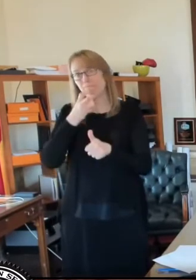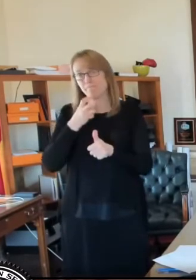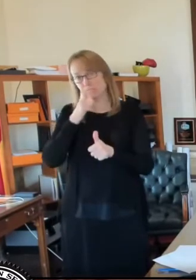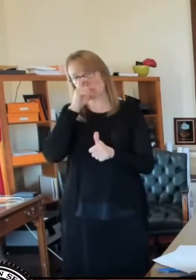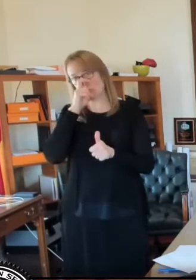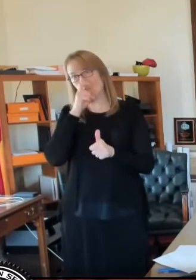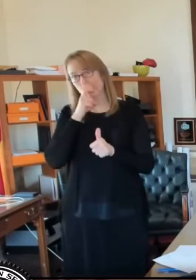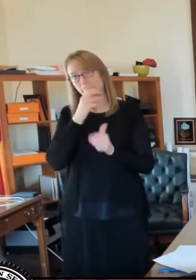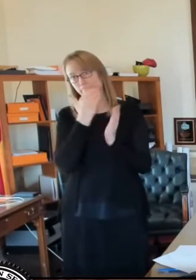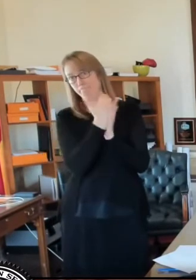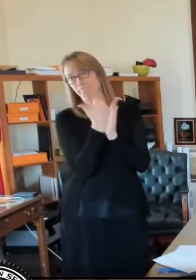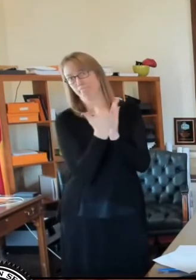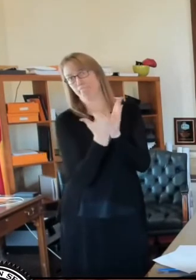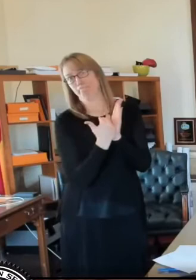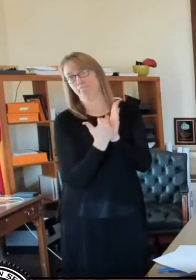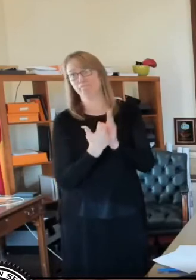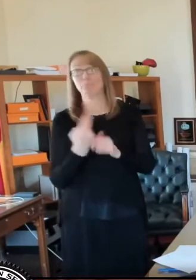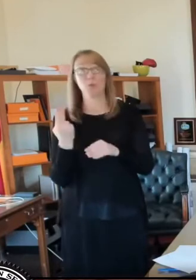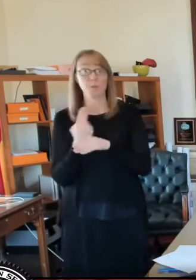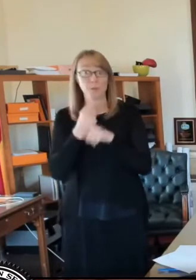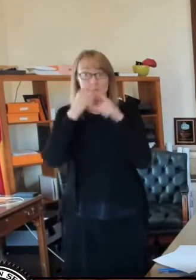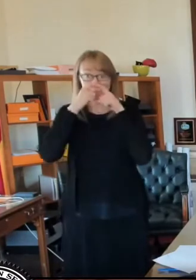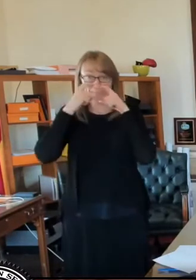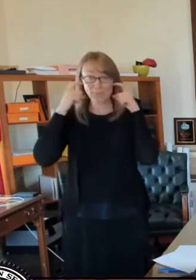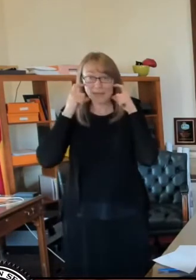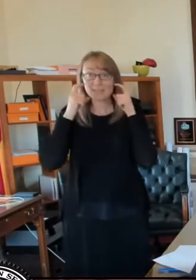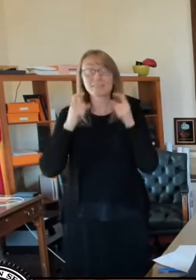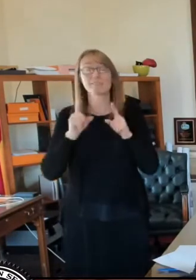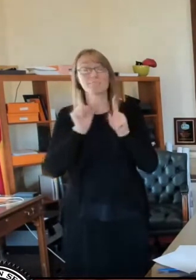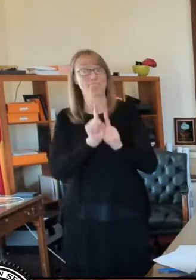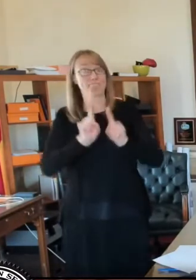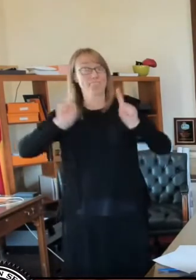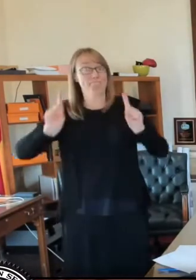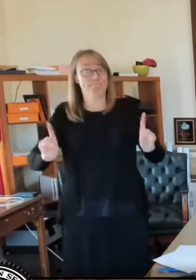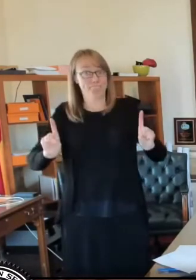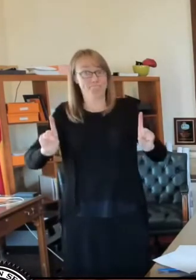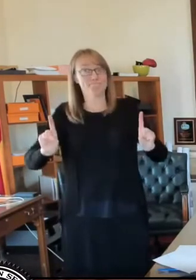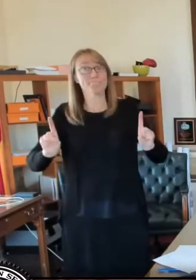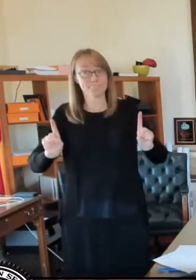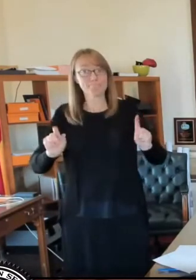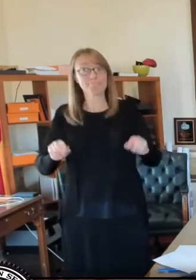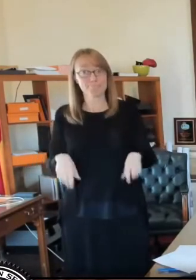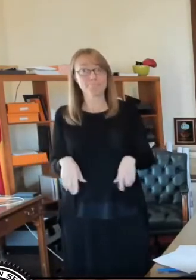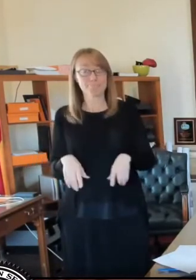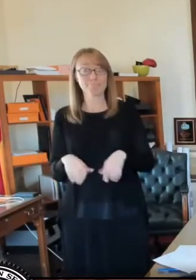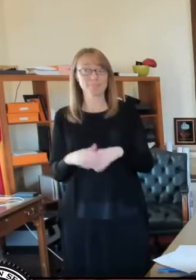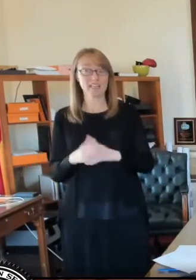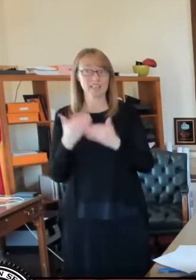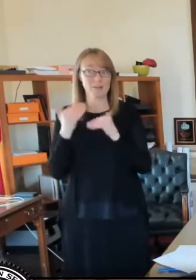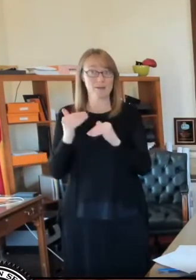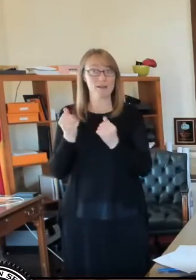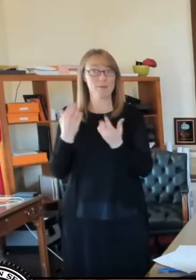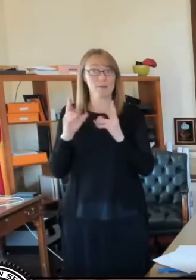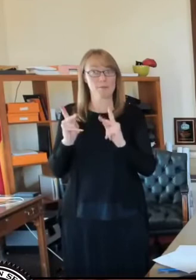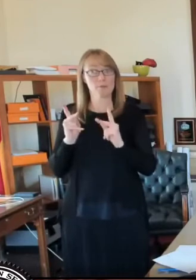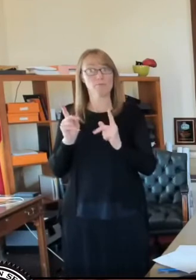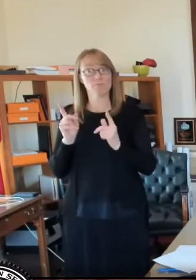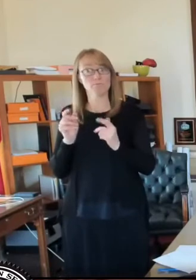to socially distance. And as you know, particularly as we lead into the Christmas holidays